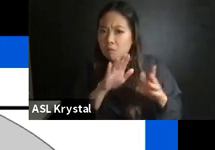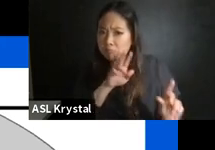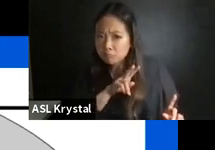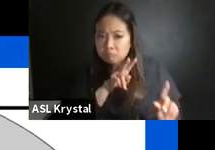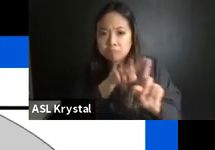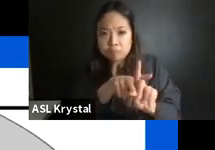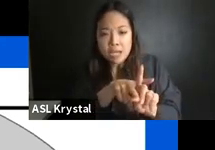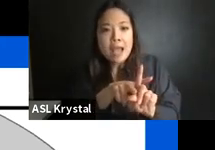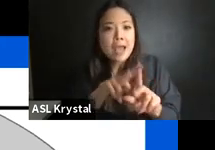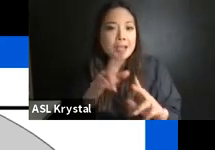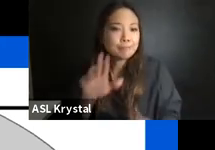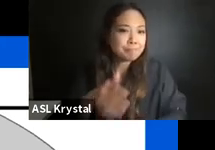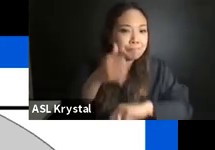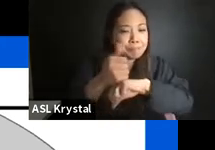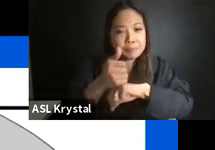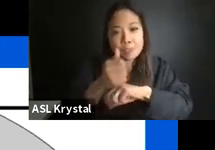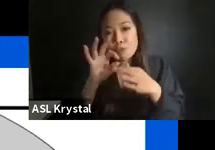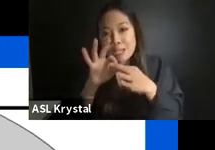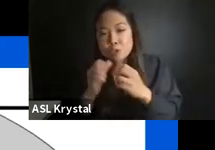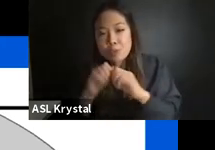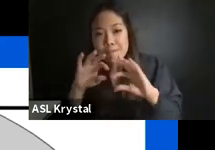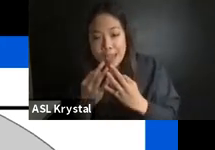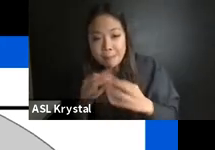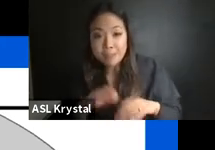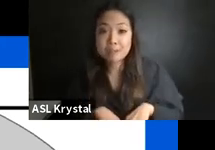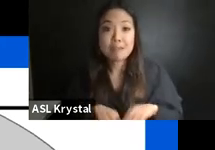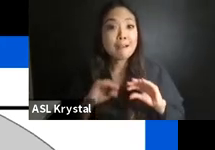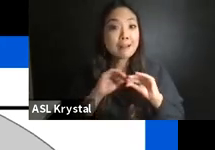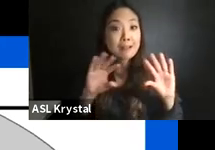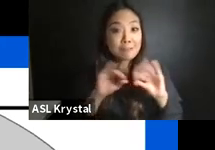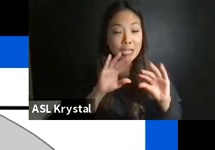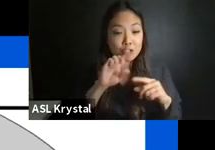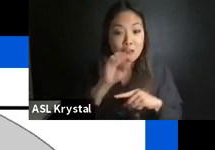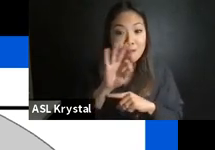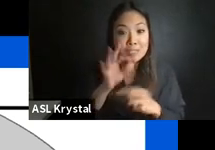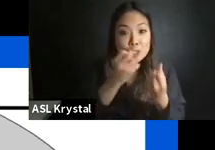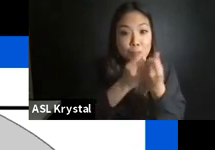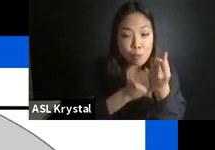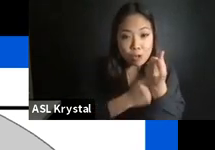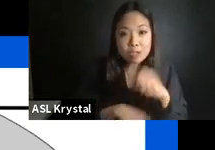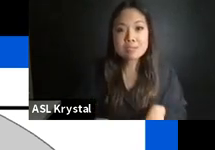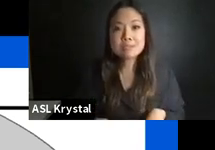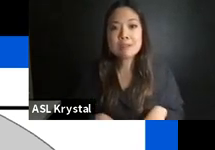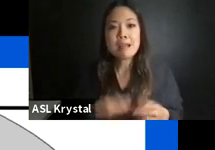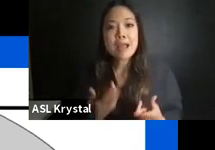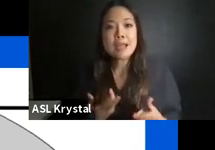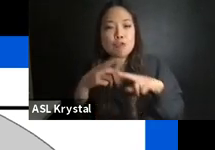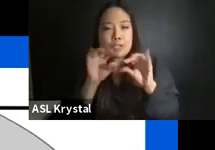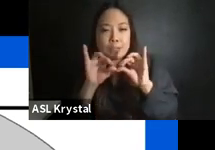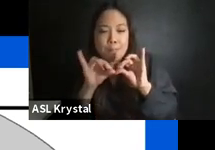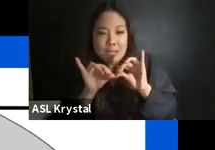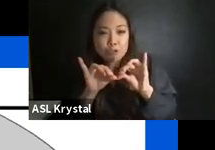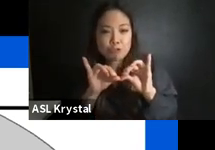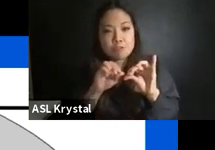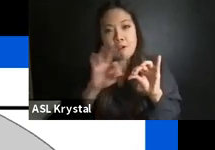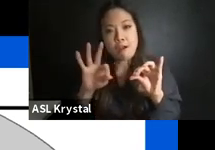families through clarification of supports available and increased measures for accountability and promotion of the rights of